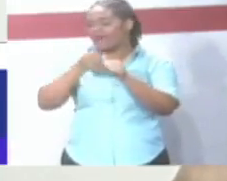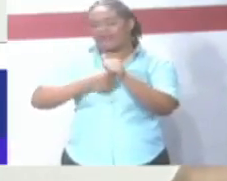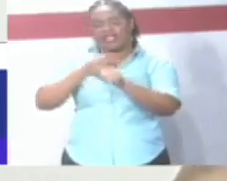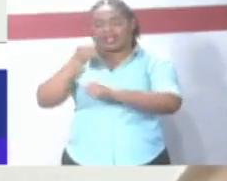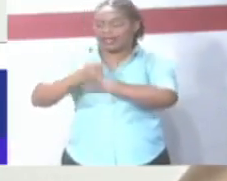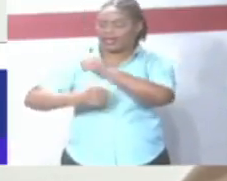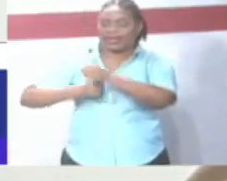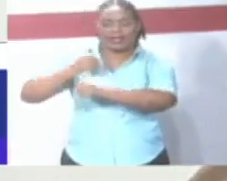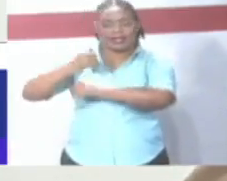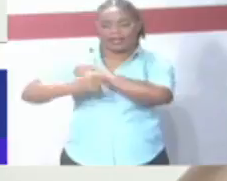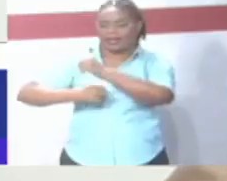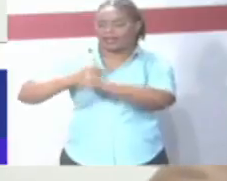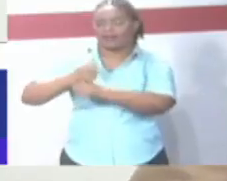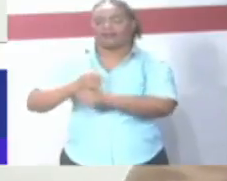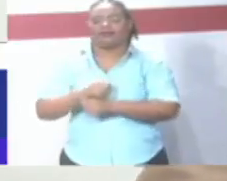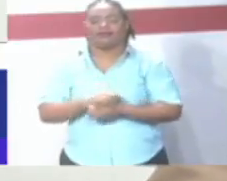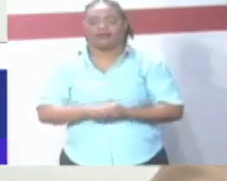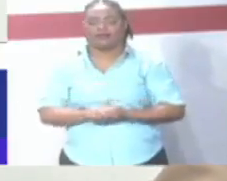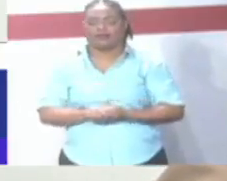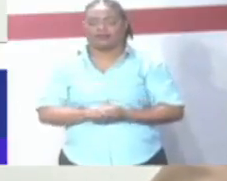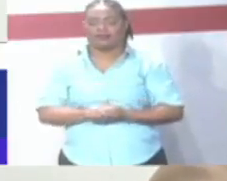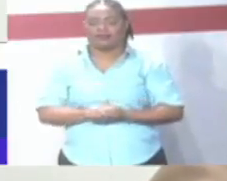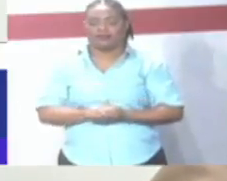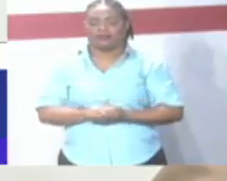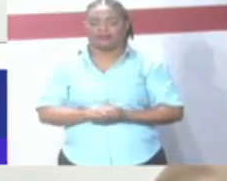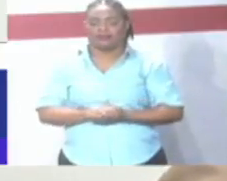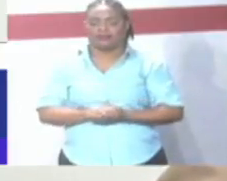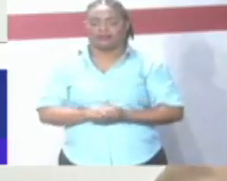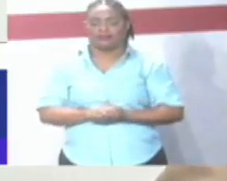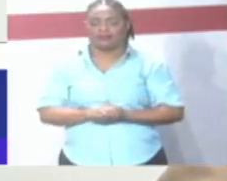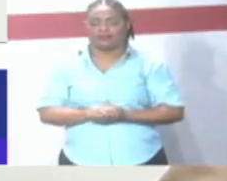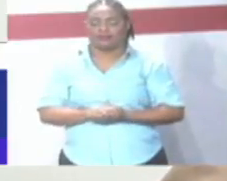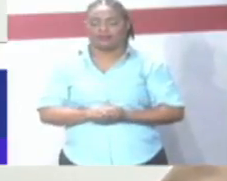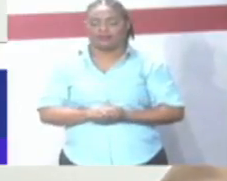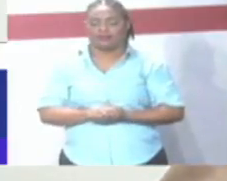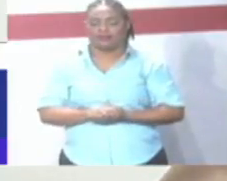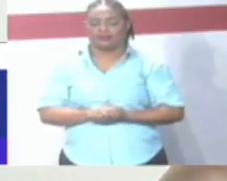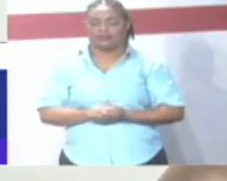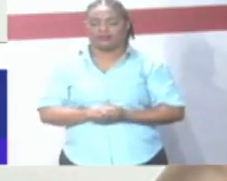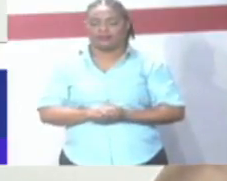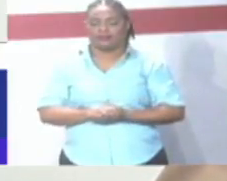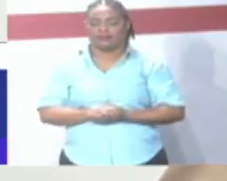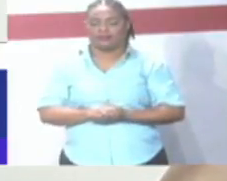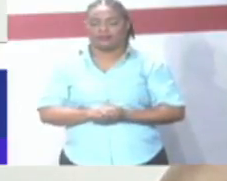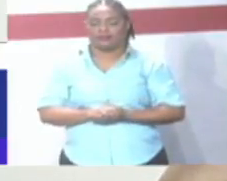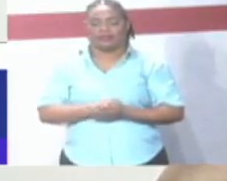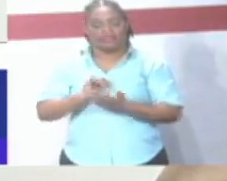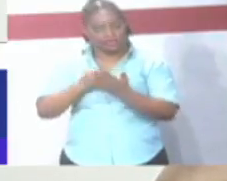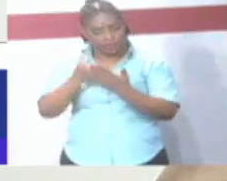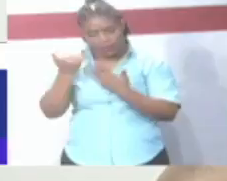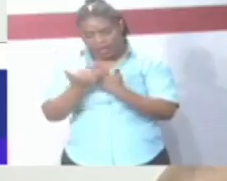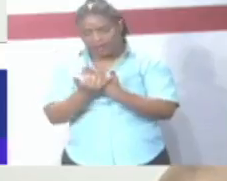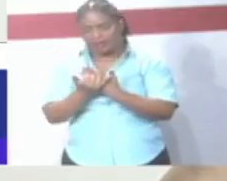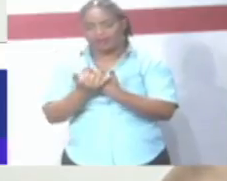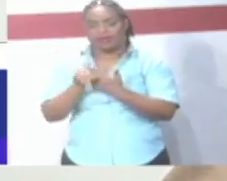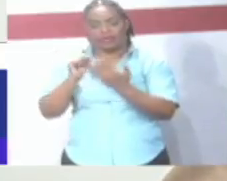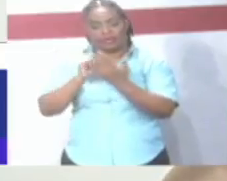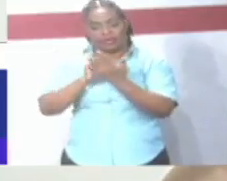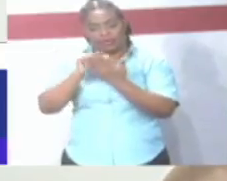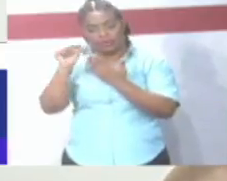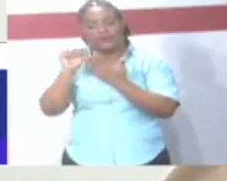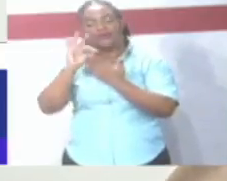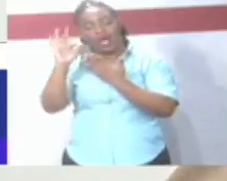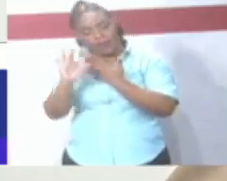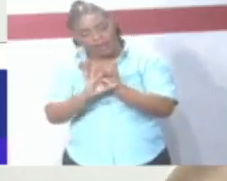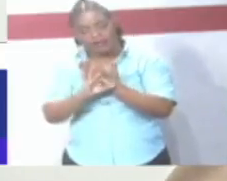of 2021. By January, February of any calendar year, the scientists